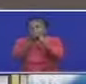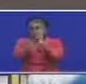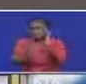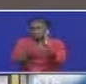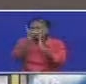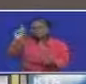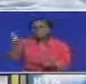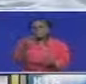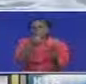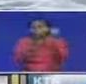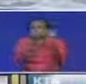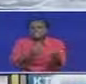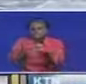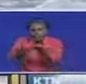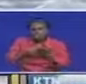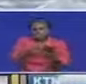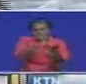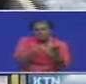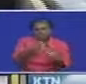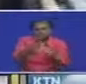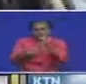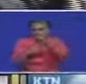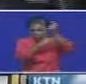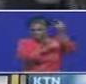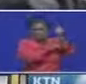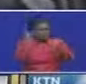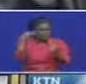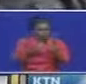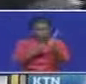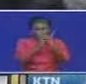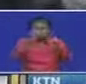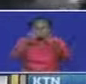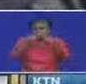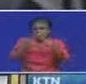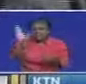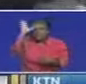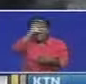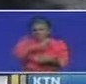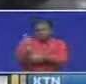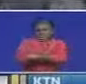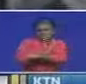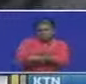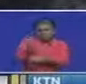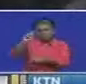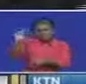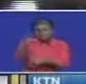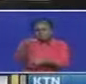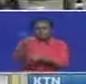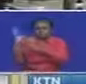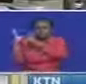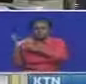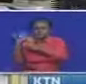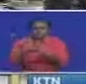Kenya would need loans from donors for development. However, misappropriation of funds has forced Kenyans to bear the